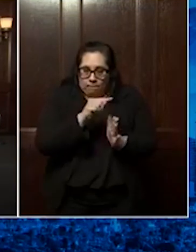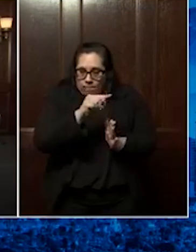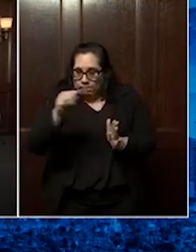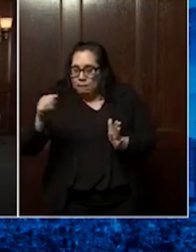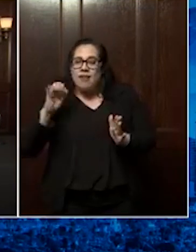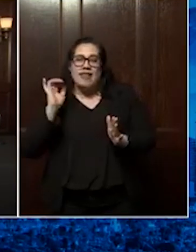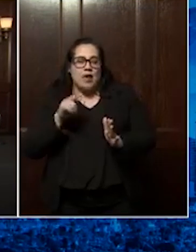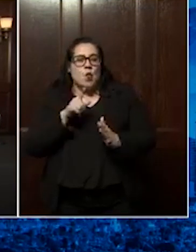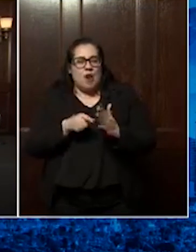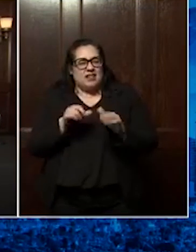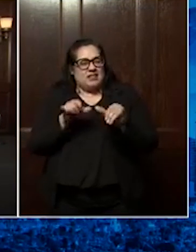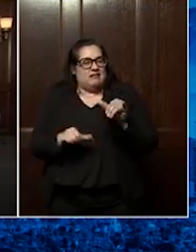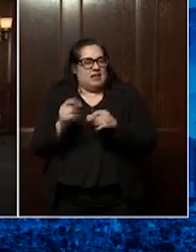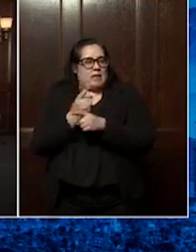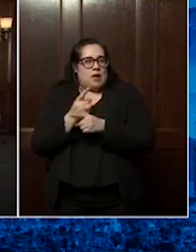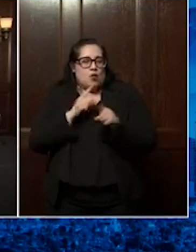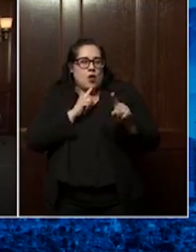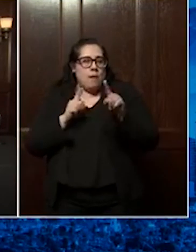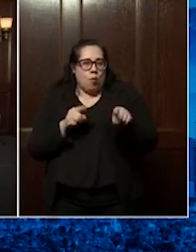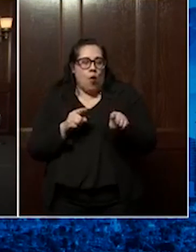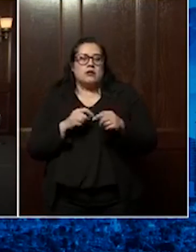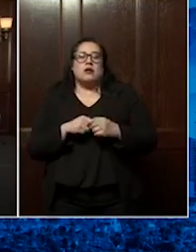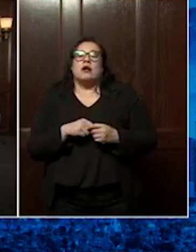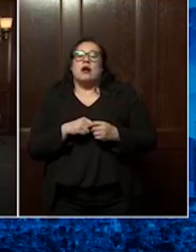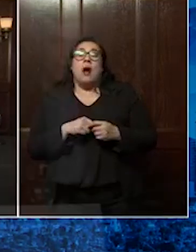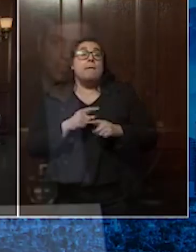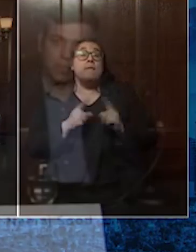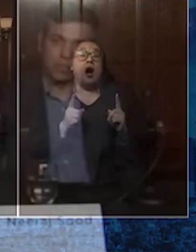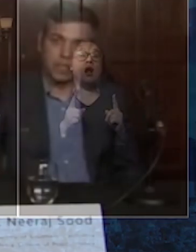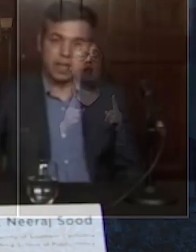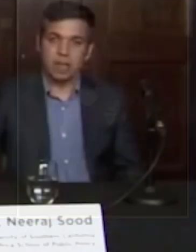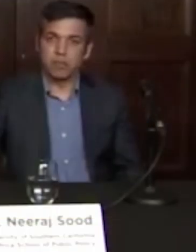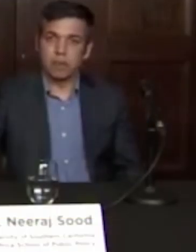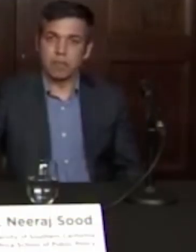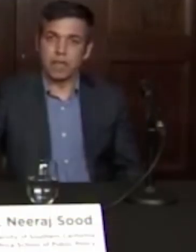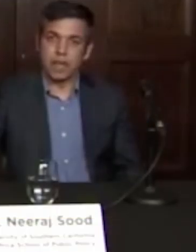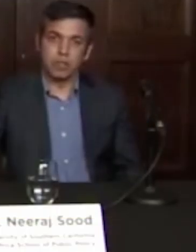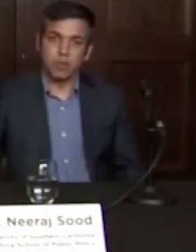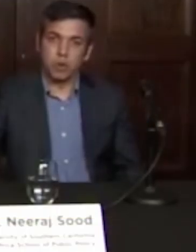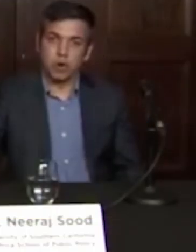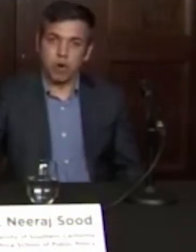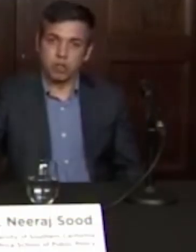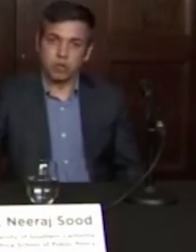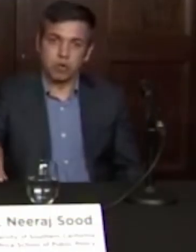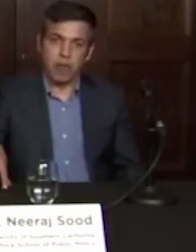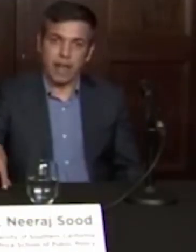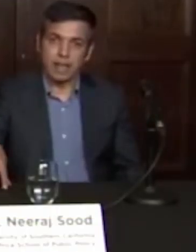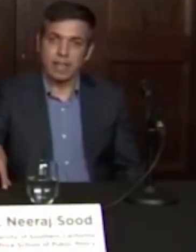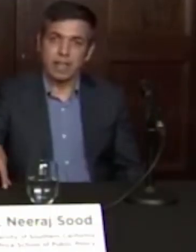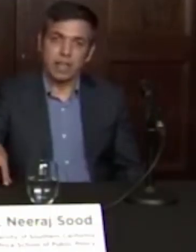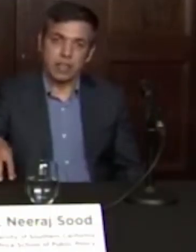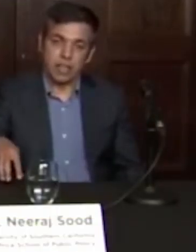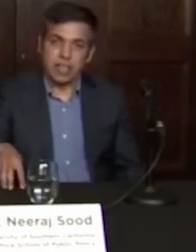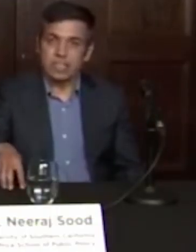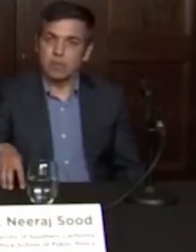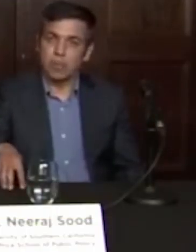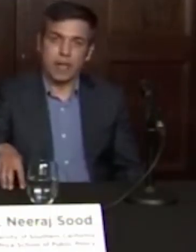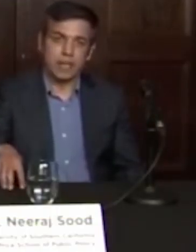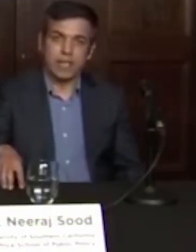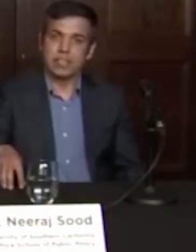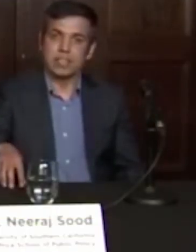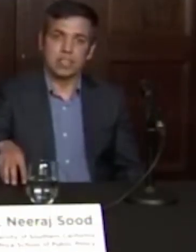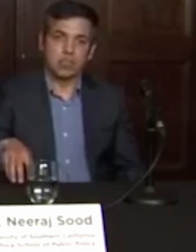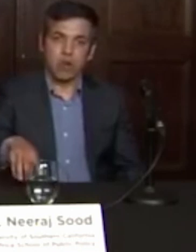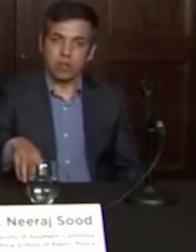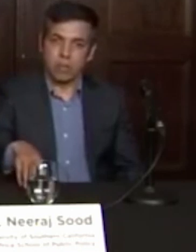that are typically reported to LA County Public Health, but in partnership with LA County Public Health, we want to also track the